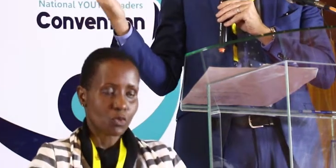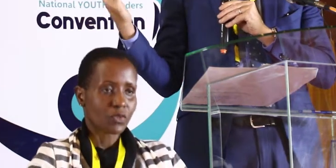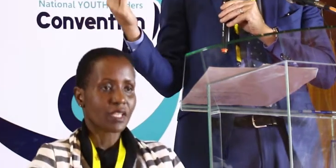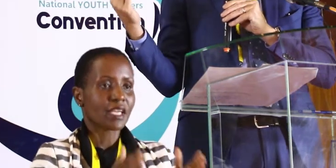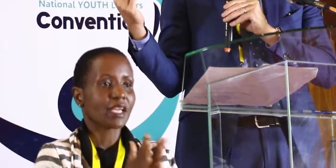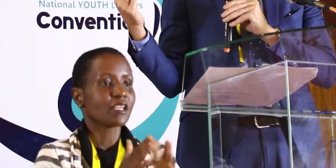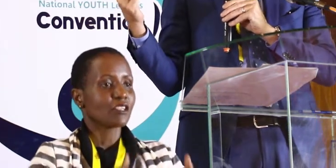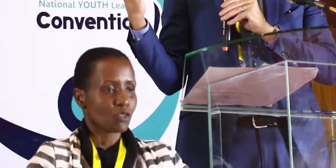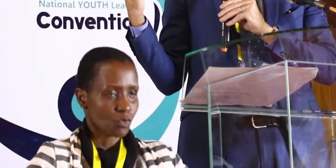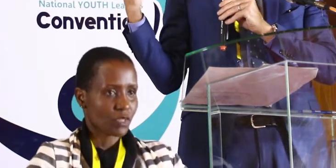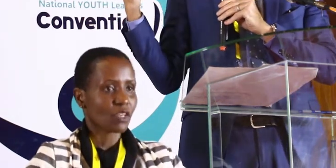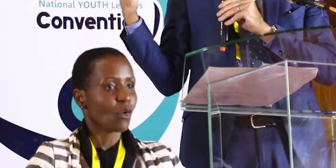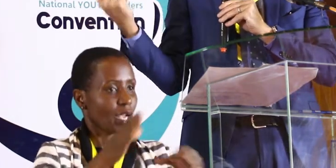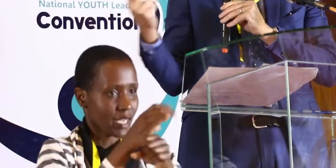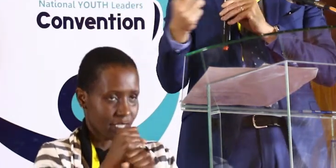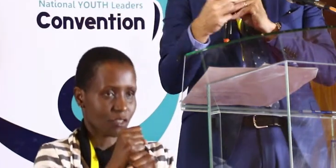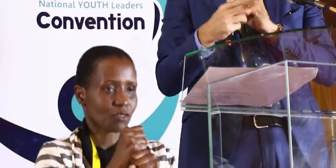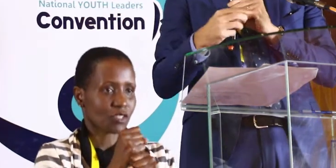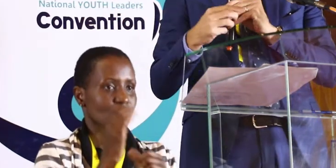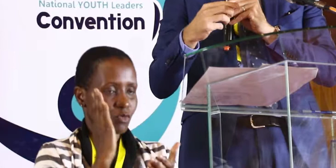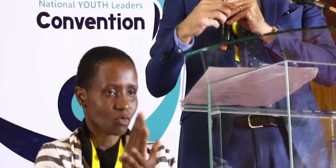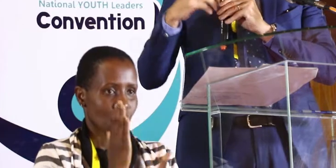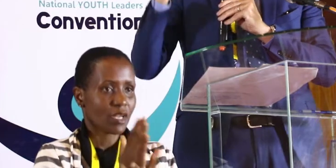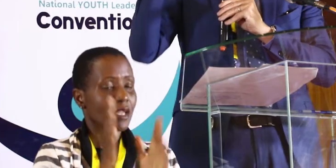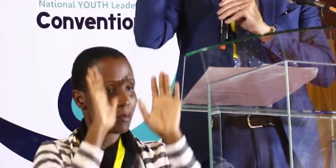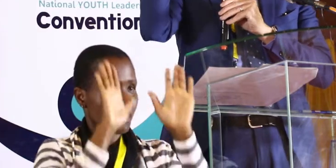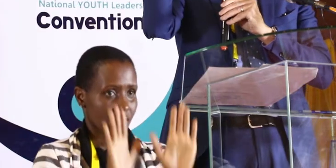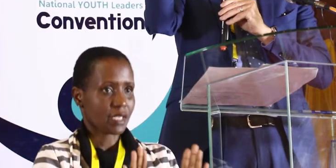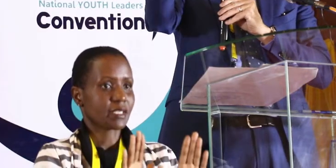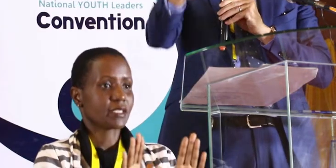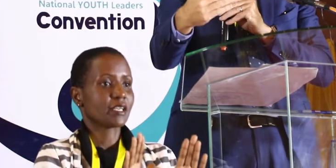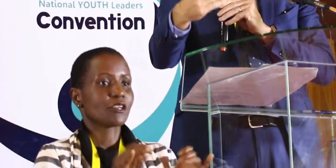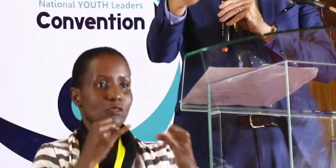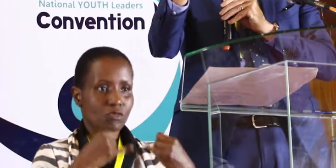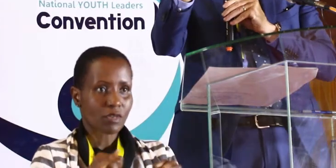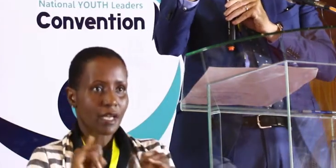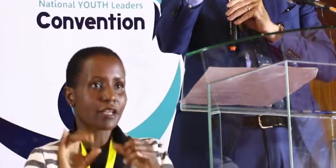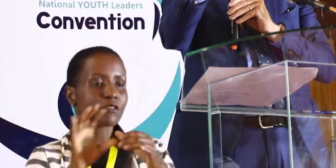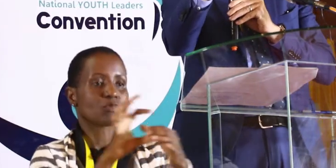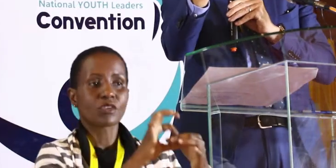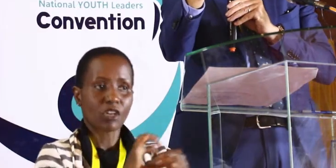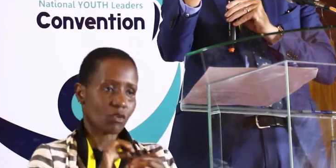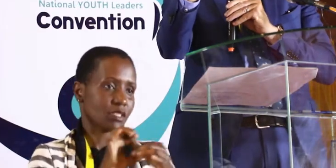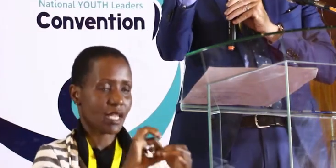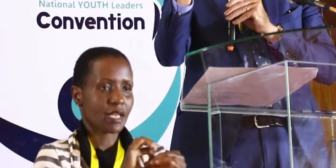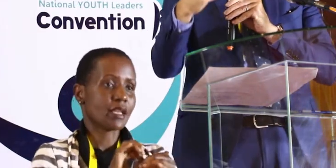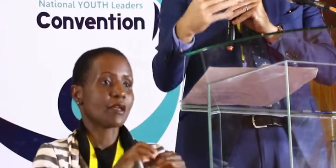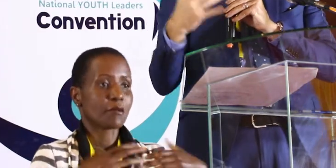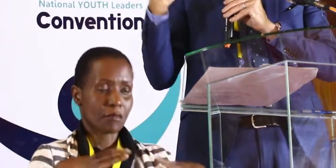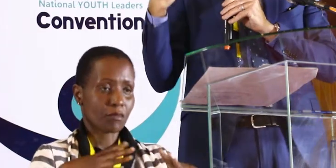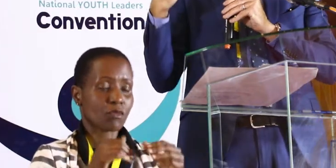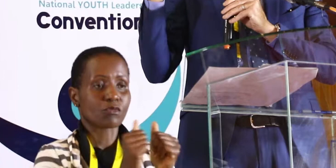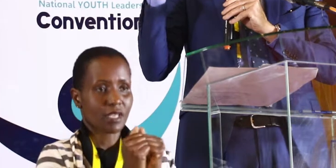interest organizations are extremely important in reconciliatory processes.